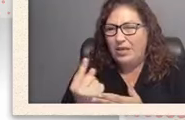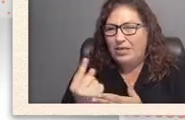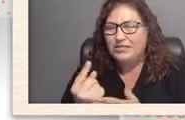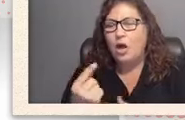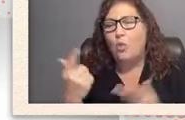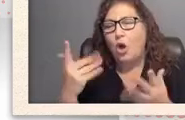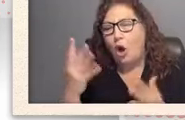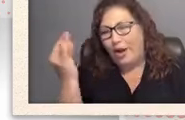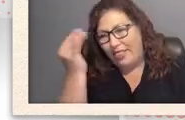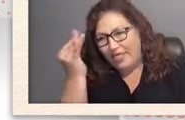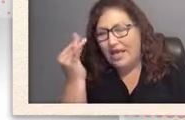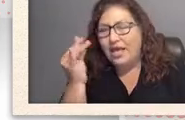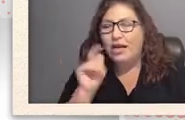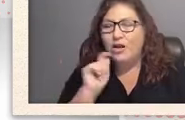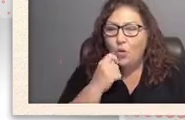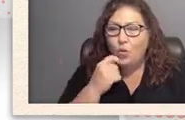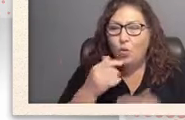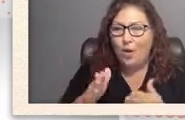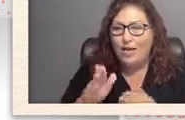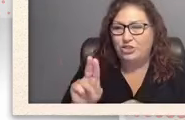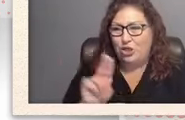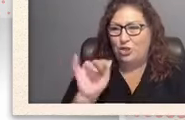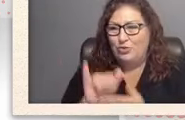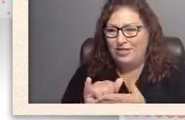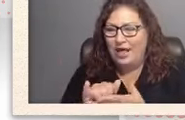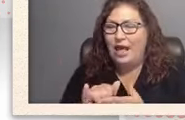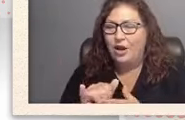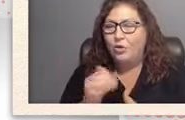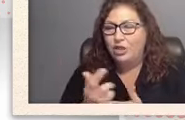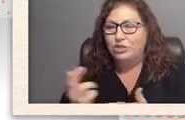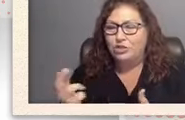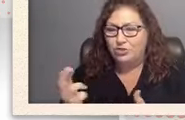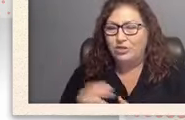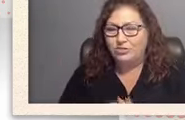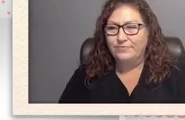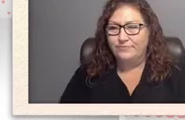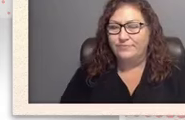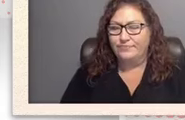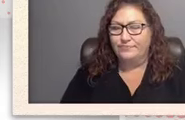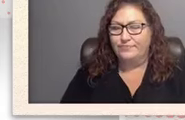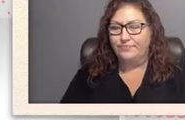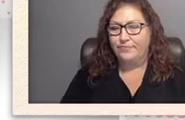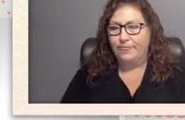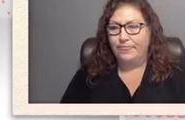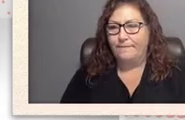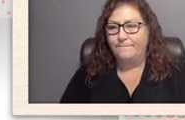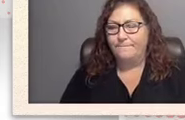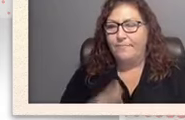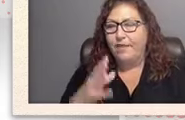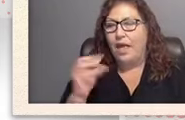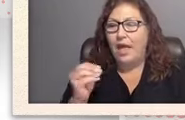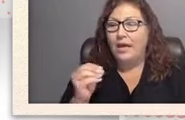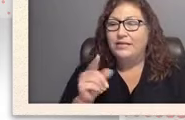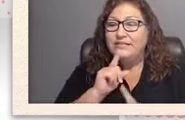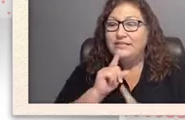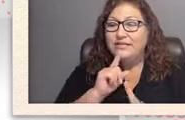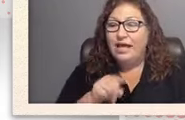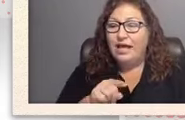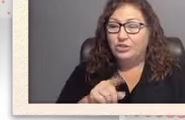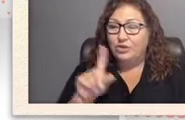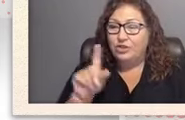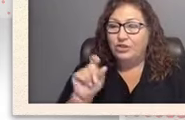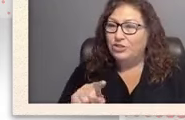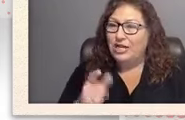cool ways to be able to use that resource as such. And, you know, to answer Jimmy's question just a little